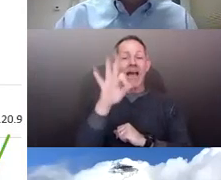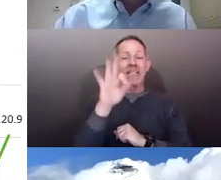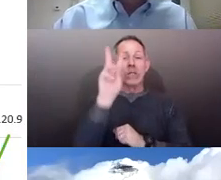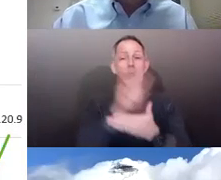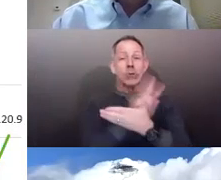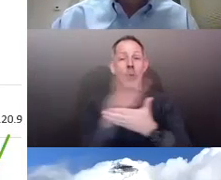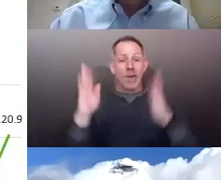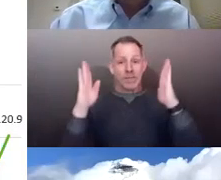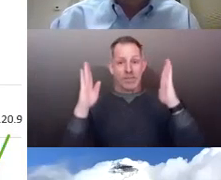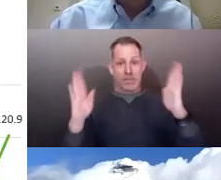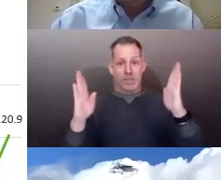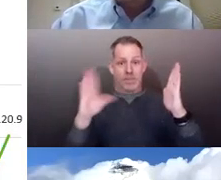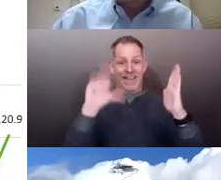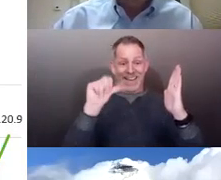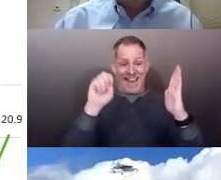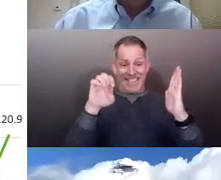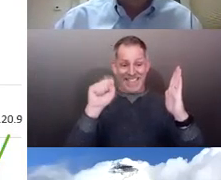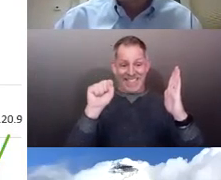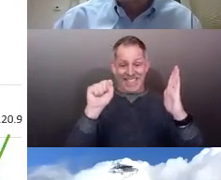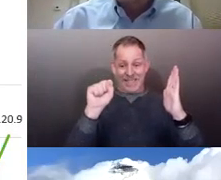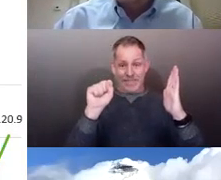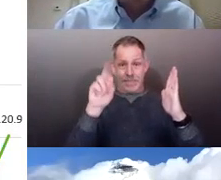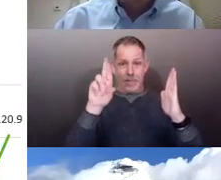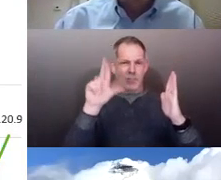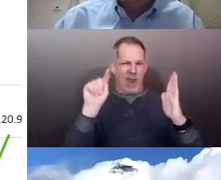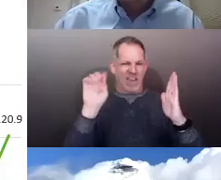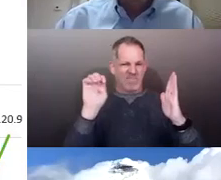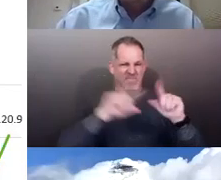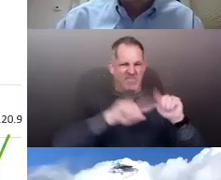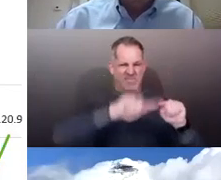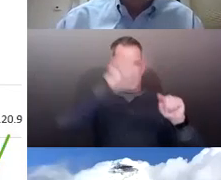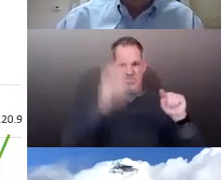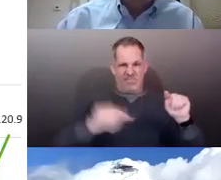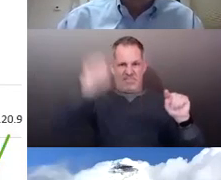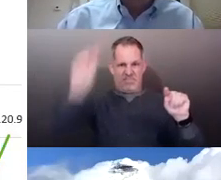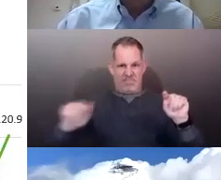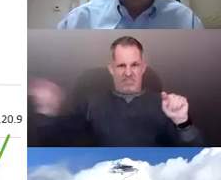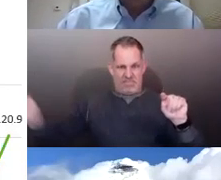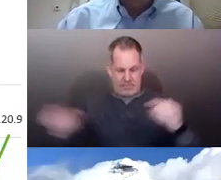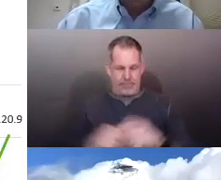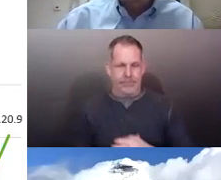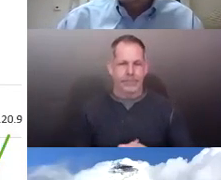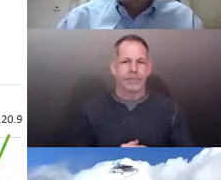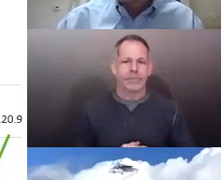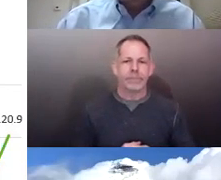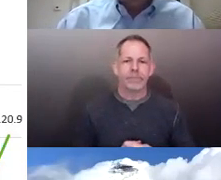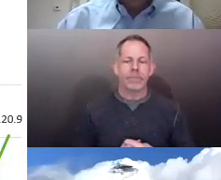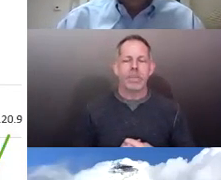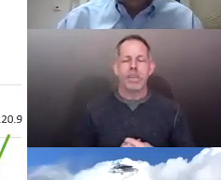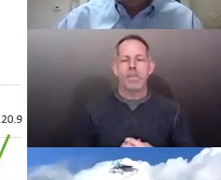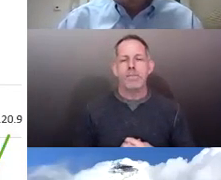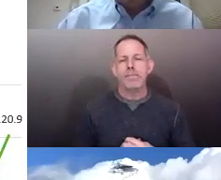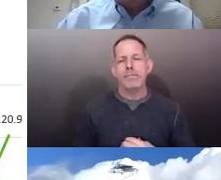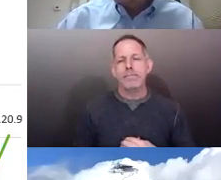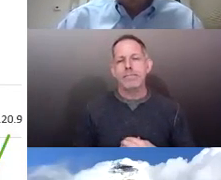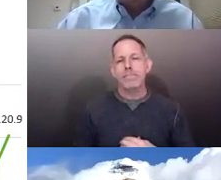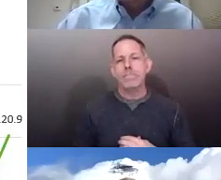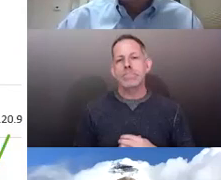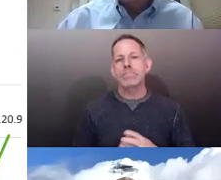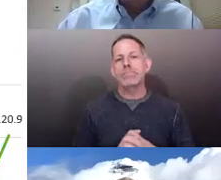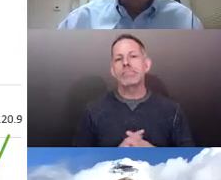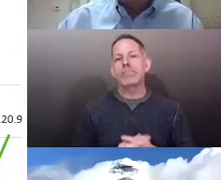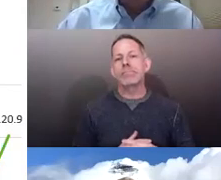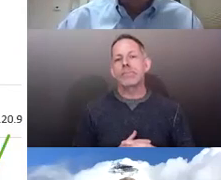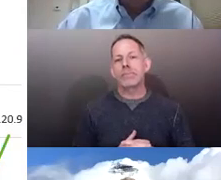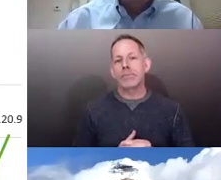become familiar with, and I don't need to say more really than that we're on our way up, and we're now at a level of overall